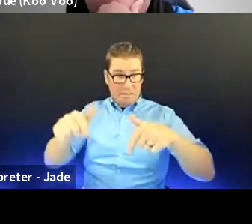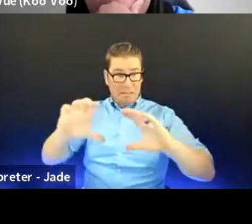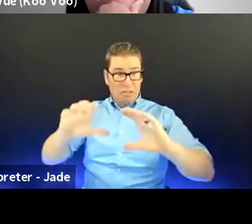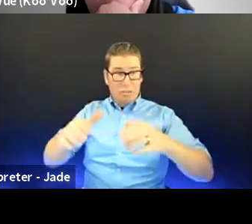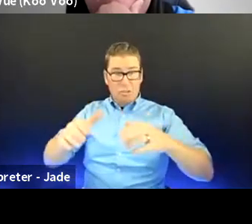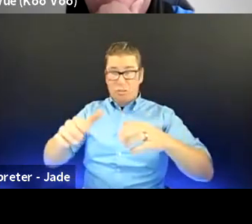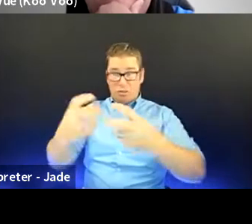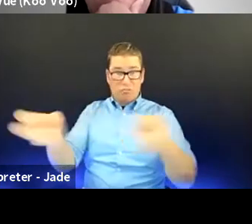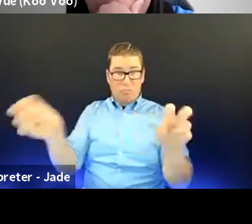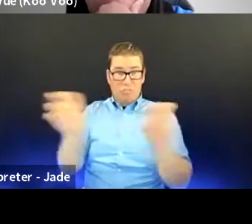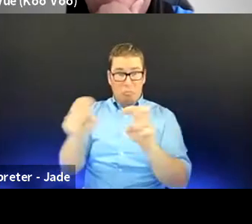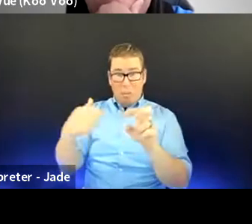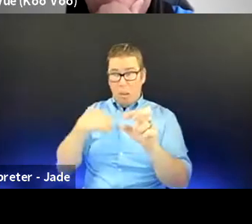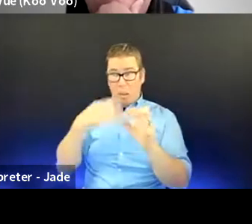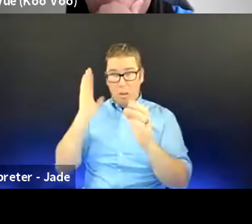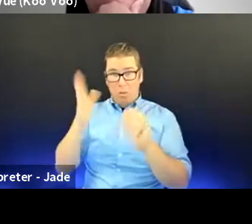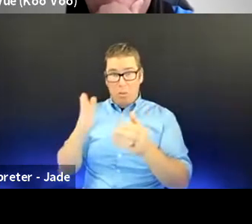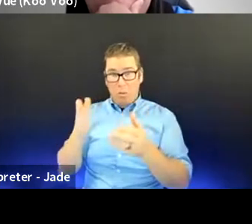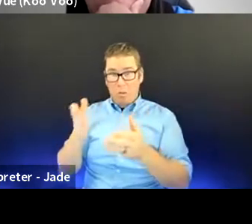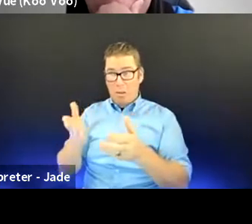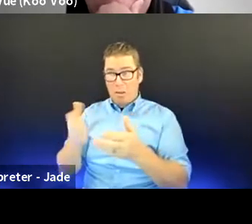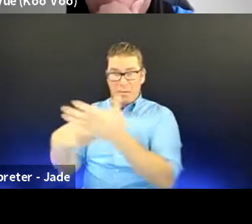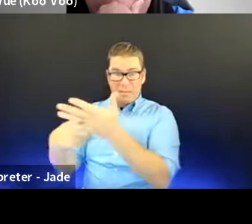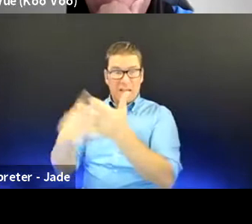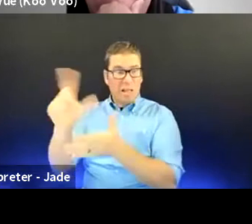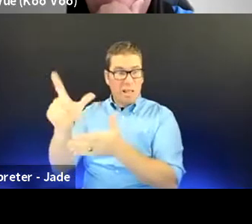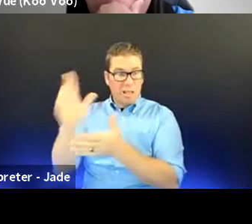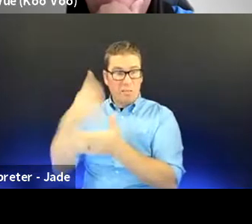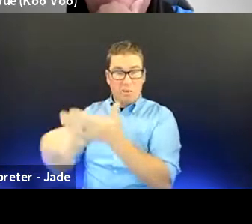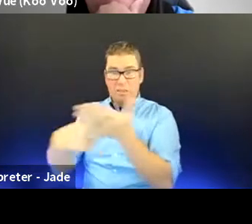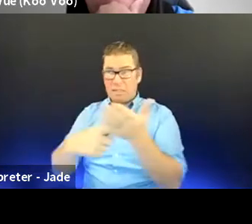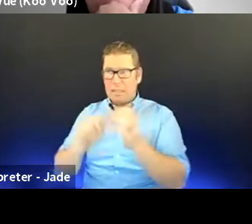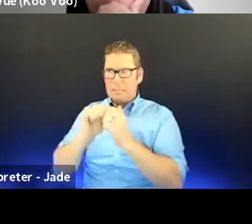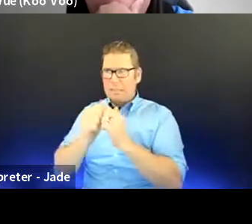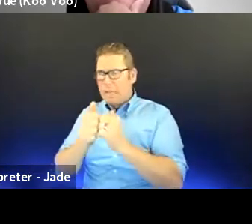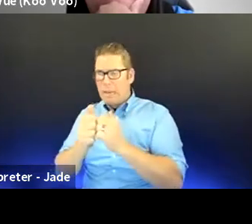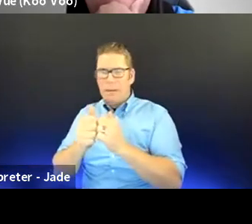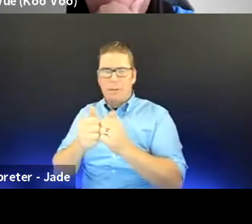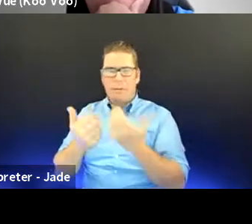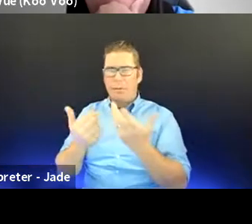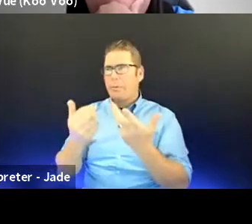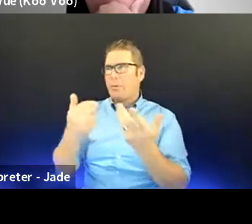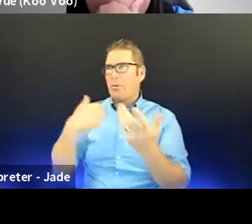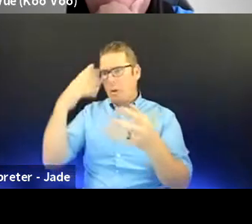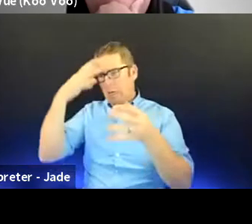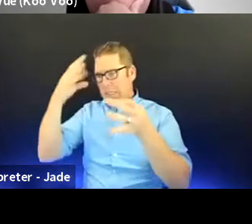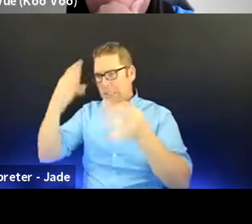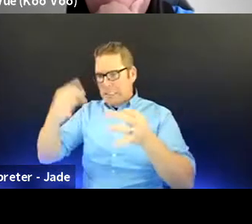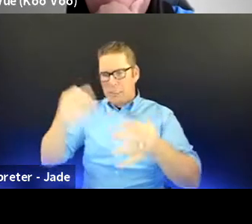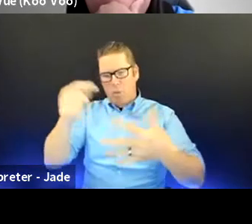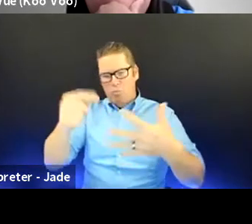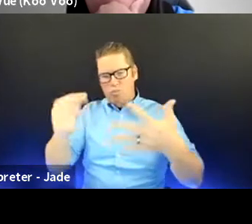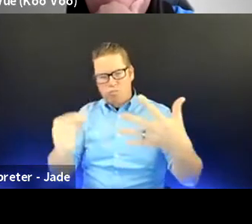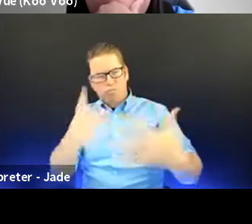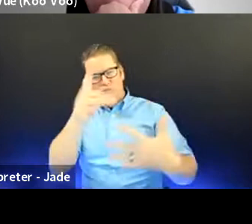who might be in that position to consider your options and to not limit yourself, if that's possible. I know sometimes there are good reasons why a person